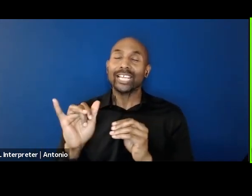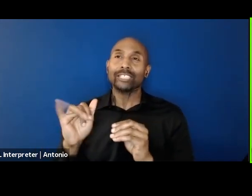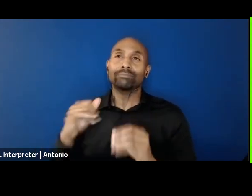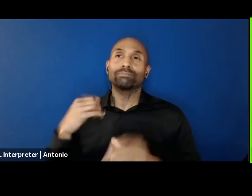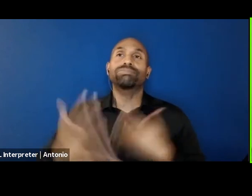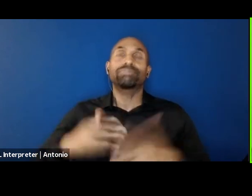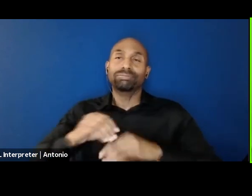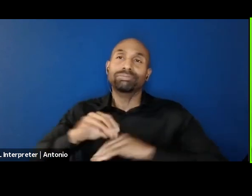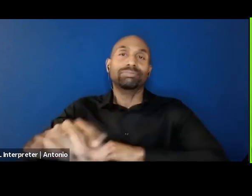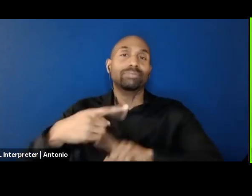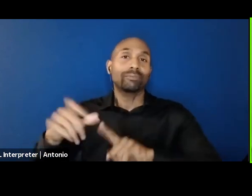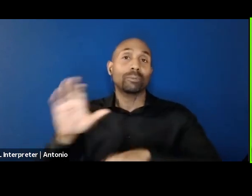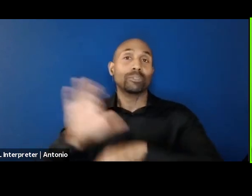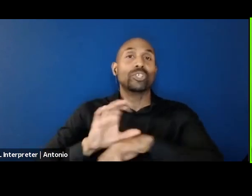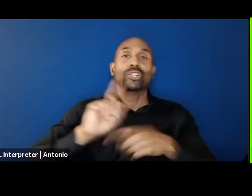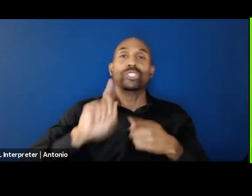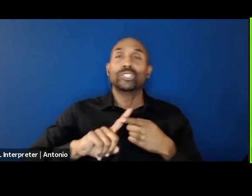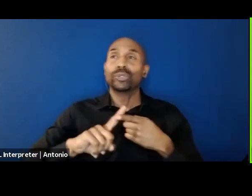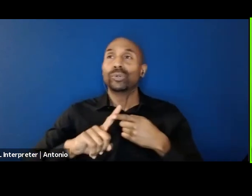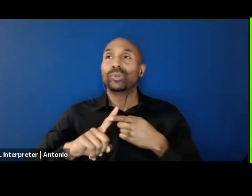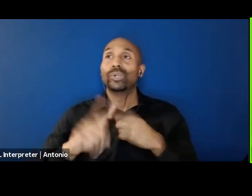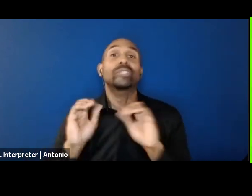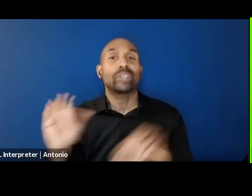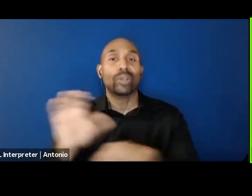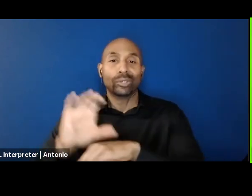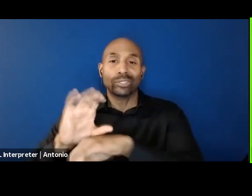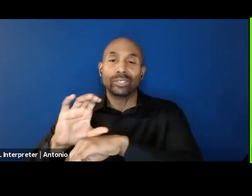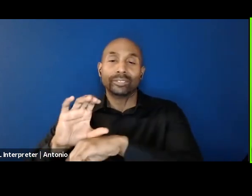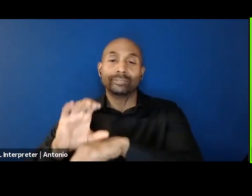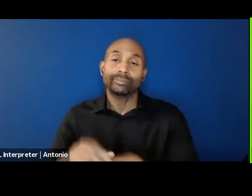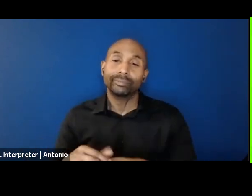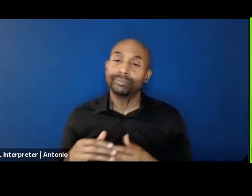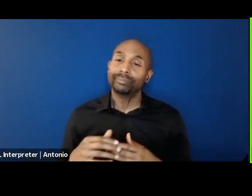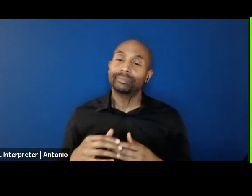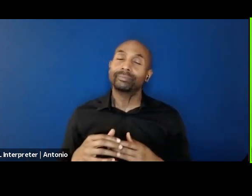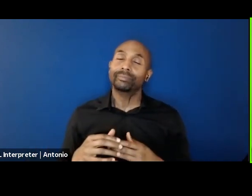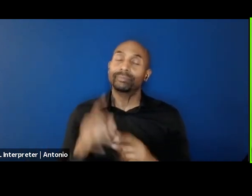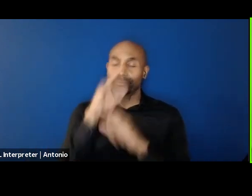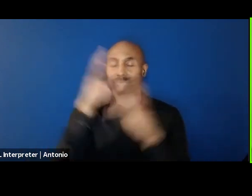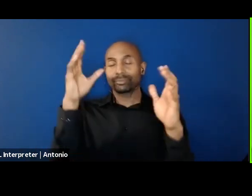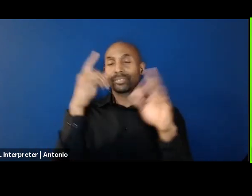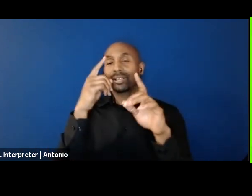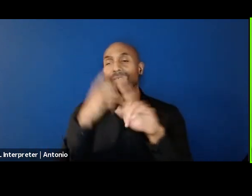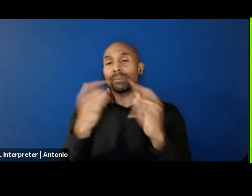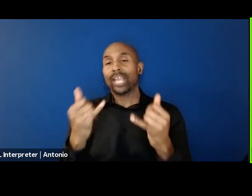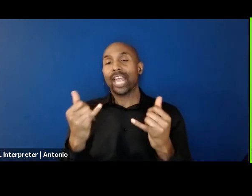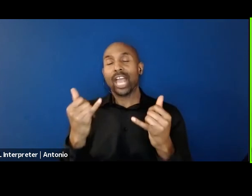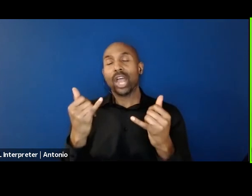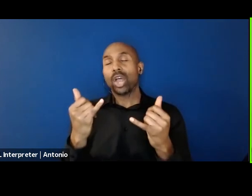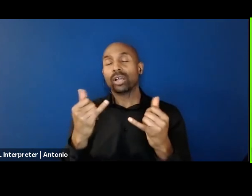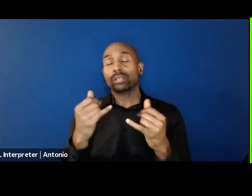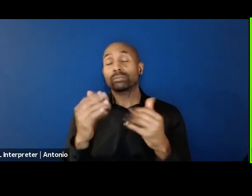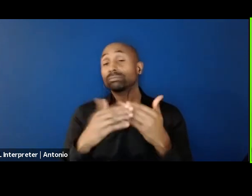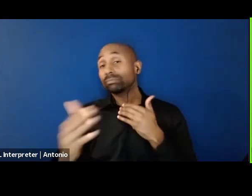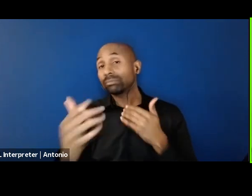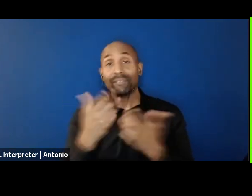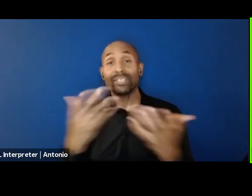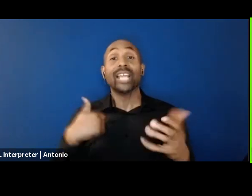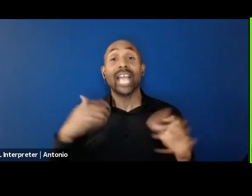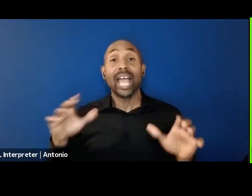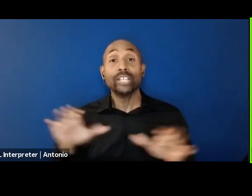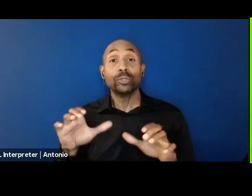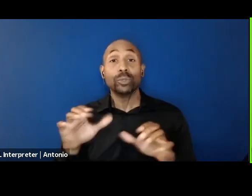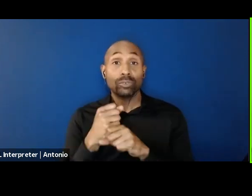liner notes? At this moment, I'd like to pause for station identification. Station Soul